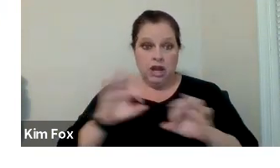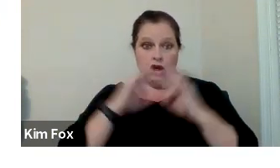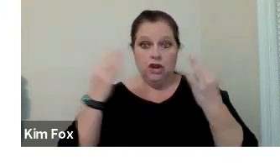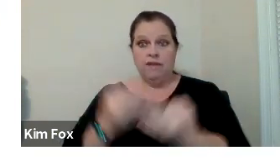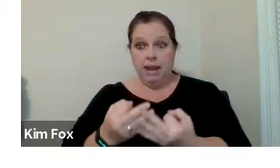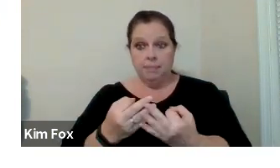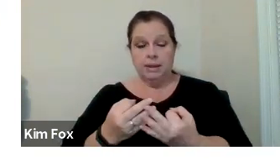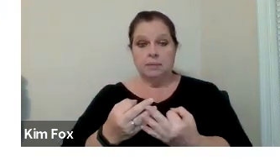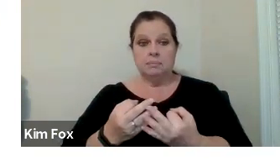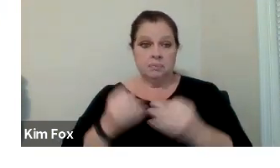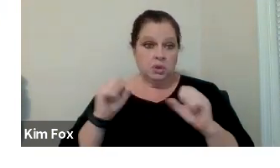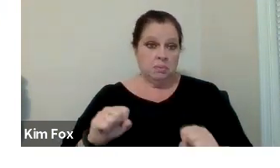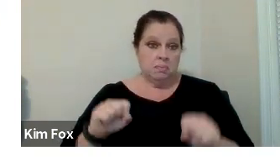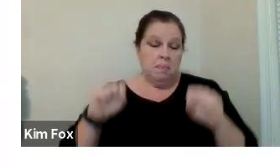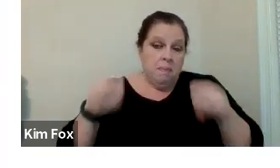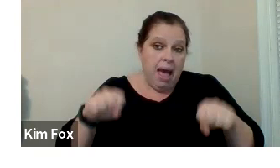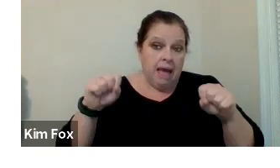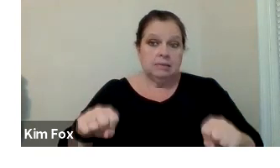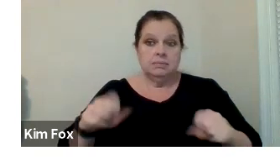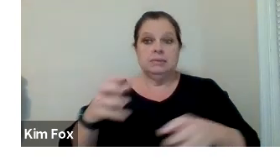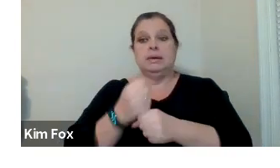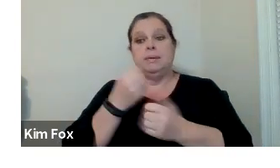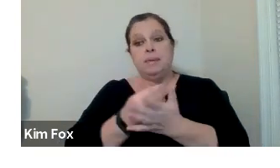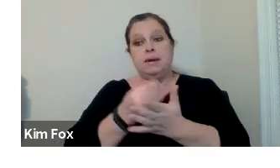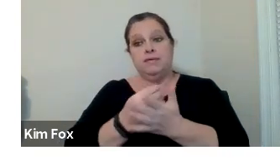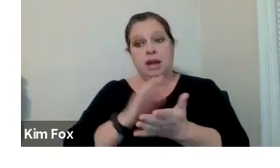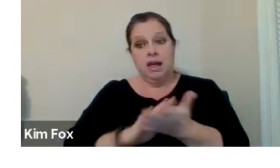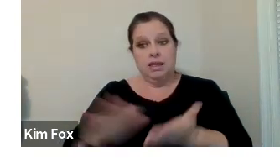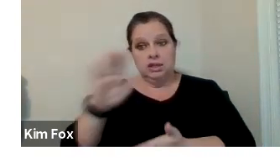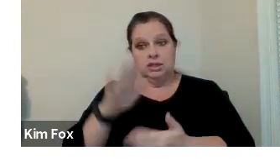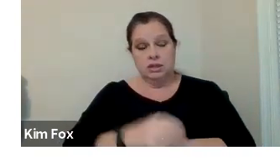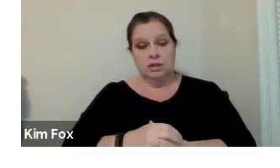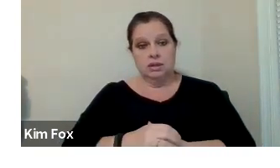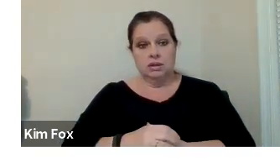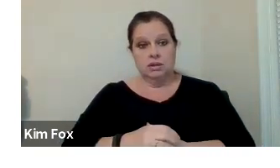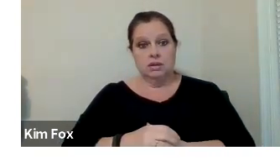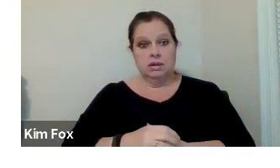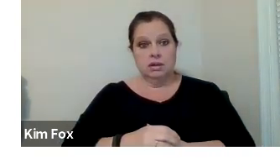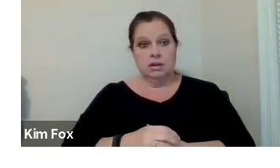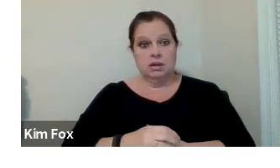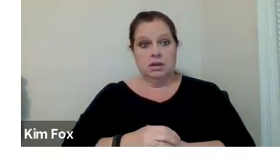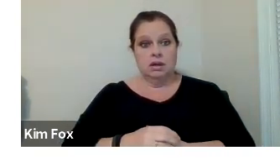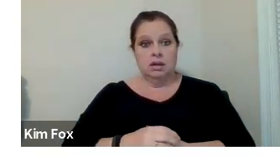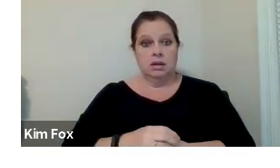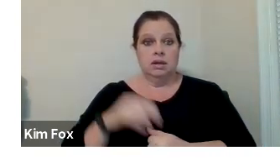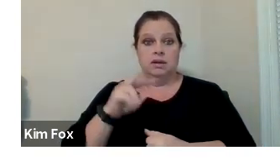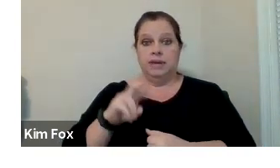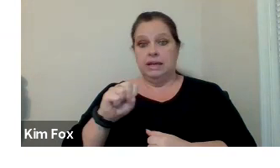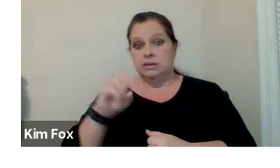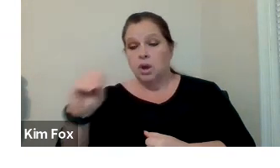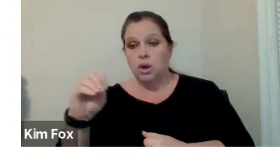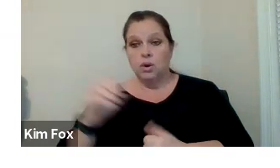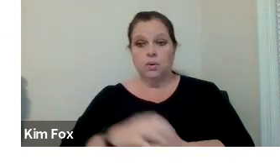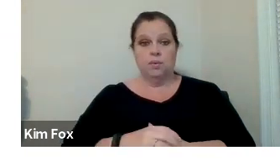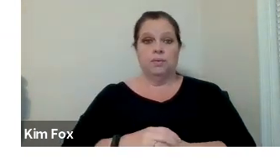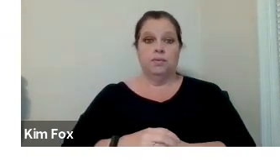member, you could maybe get a scholarship. Or if somebody is part of a VSO, if